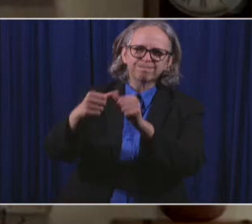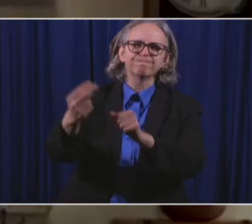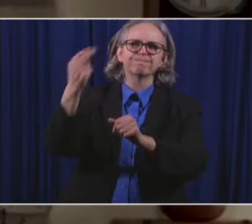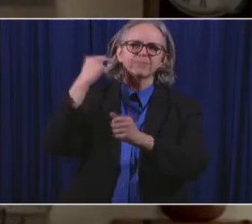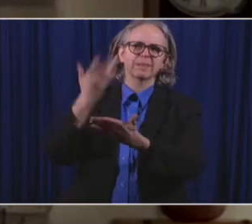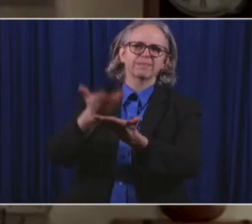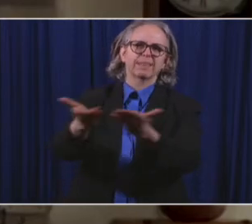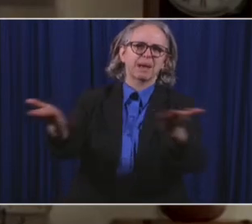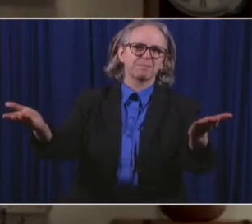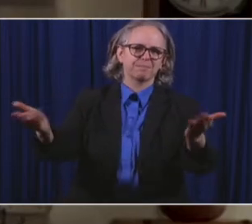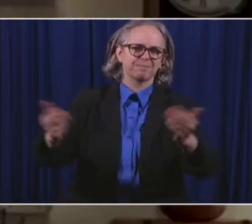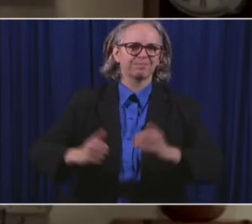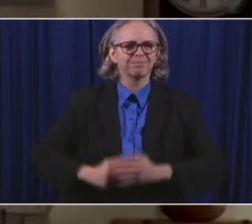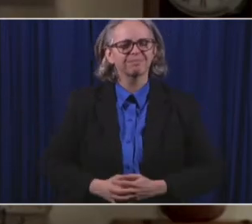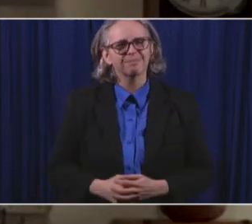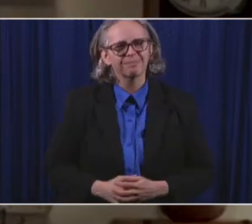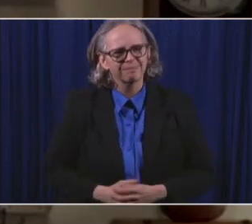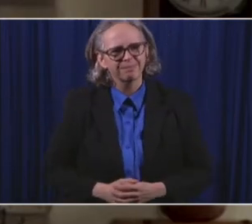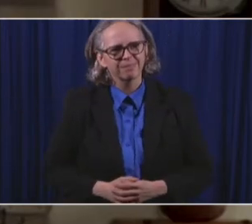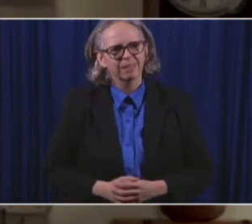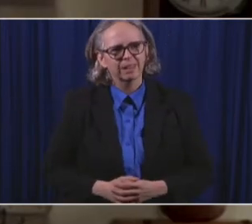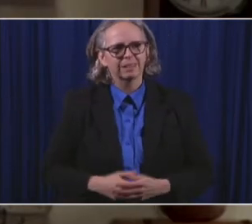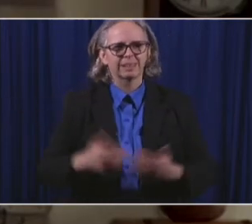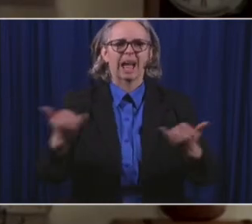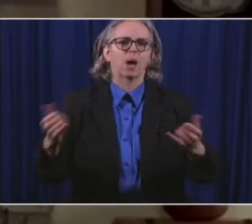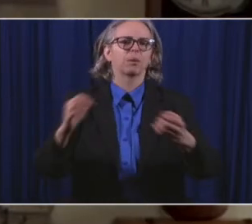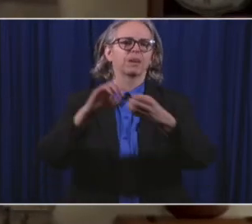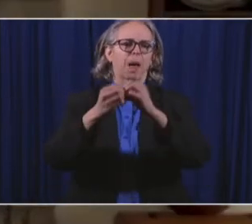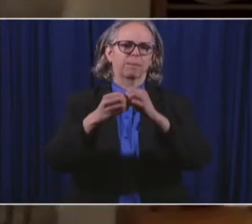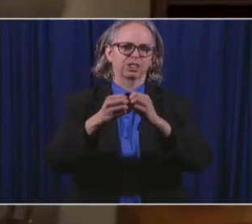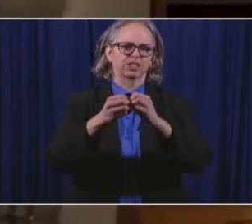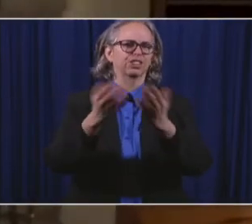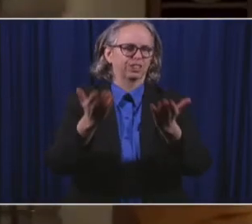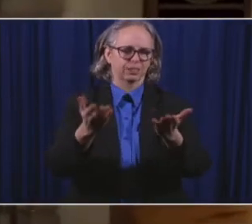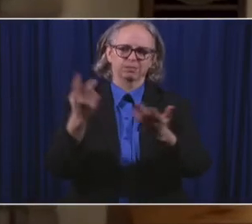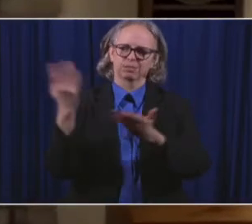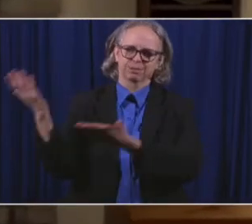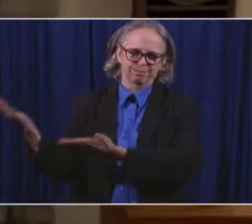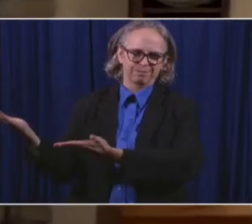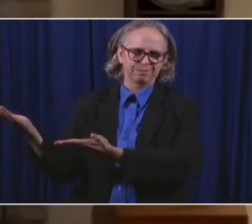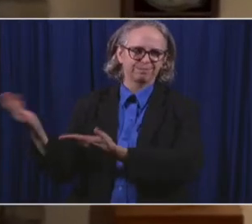We'll go now to our data. Today we're reporting